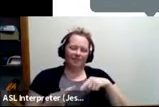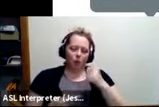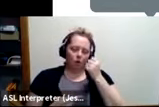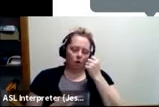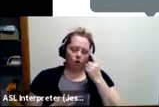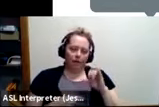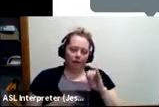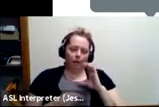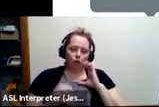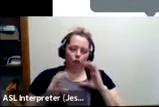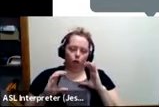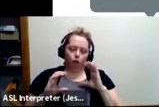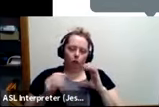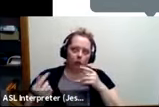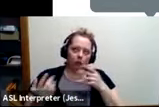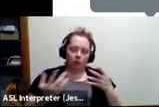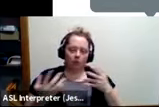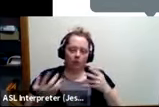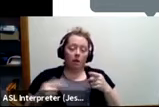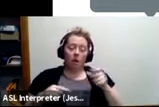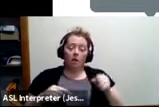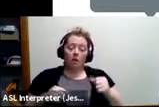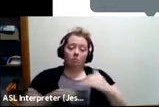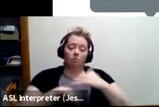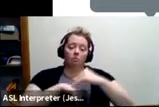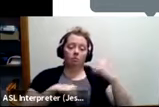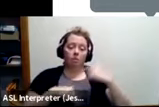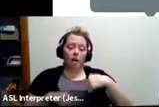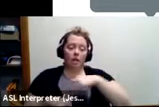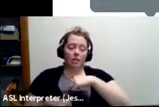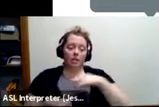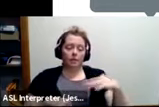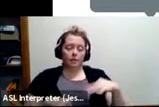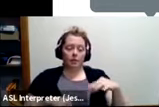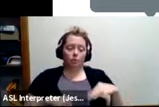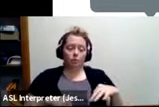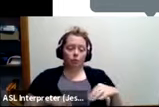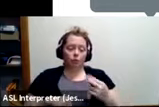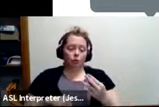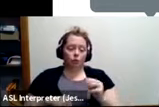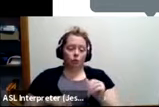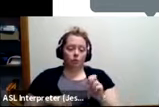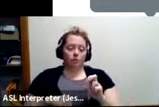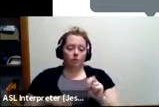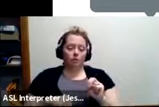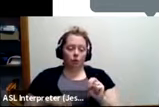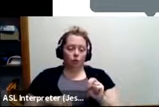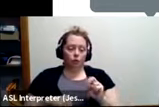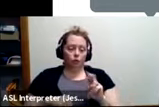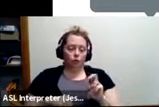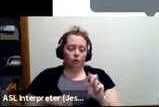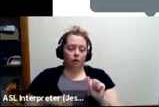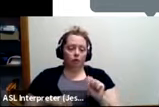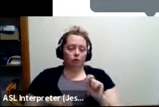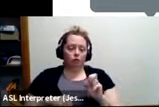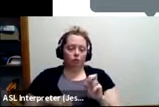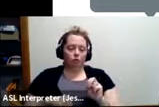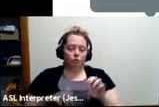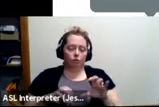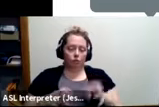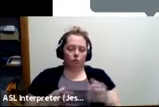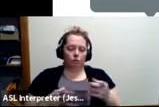can call us, Pittsburgh Commission on Human Relations, to have us try to help them start the conversation, and that's a community tension